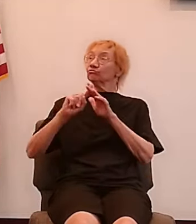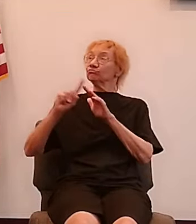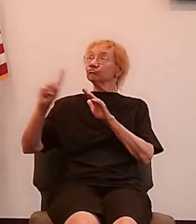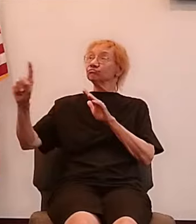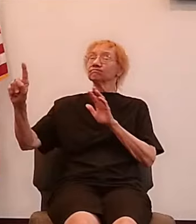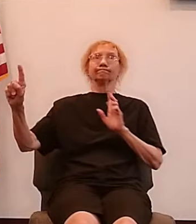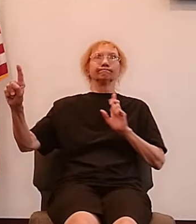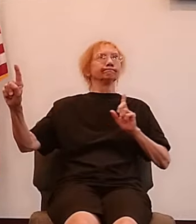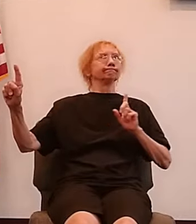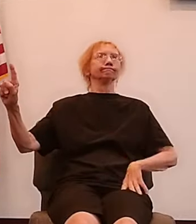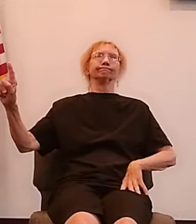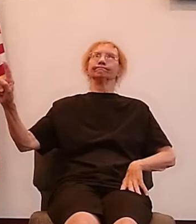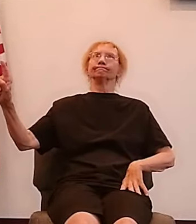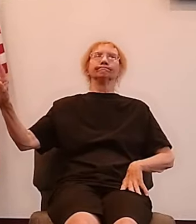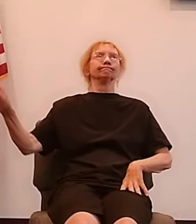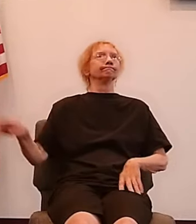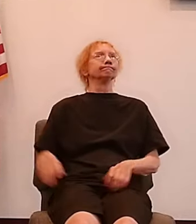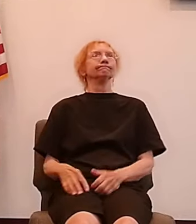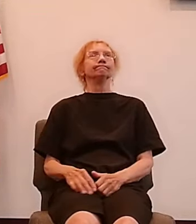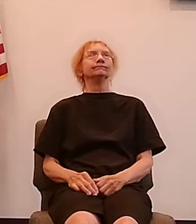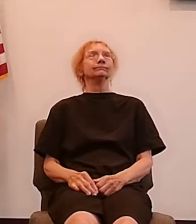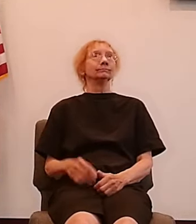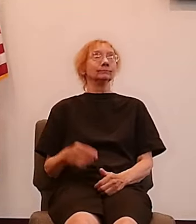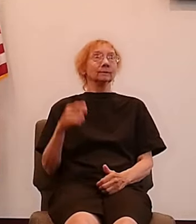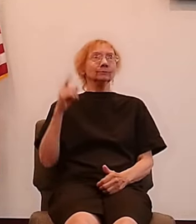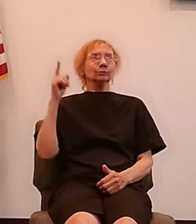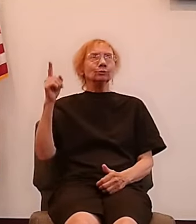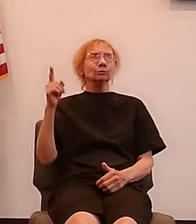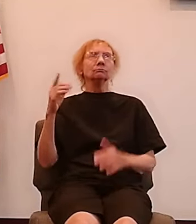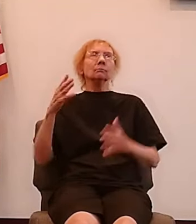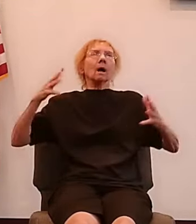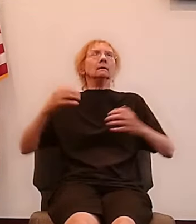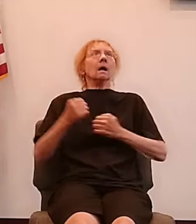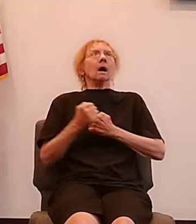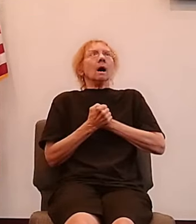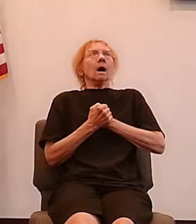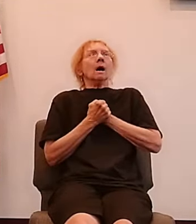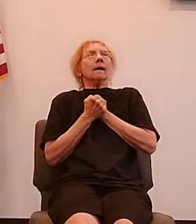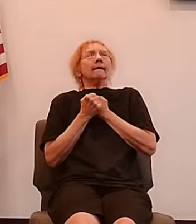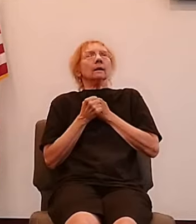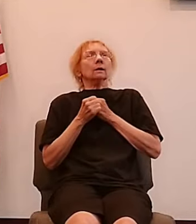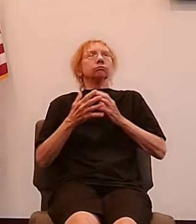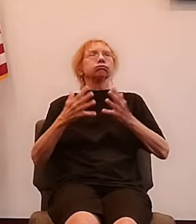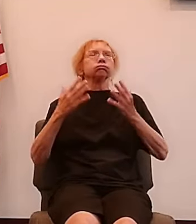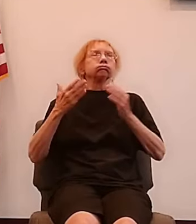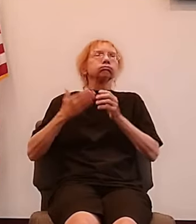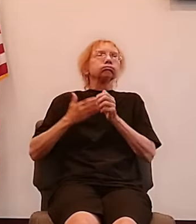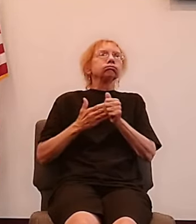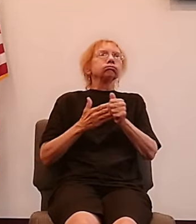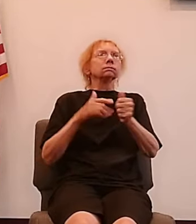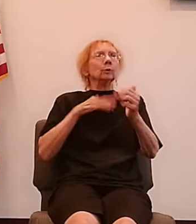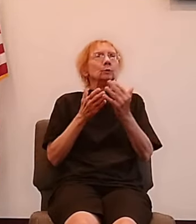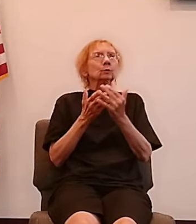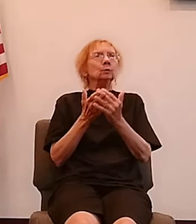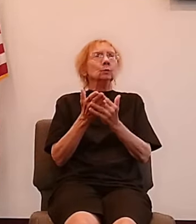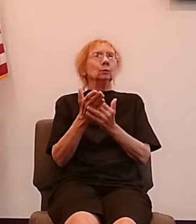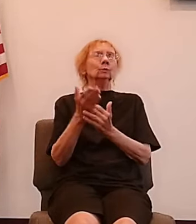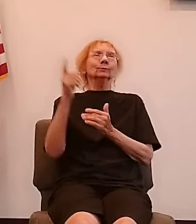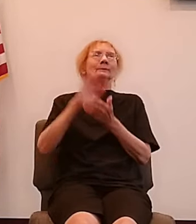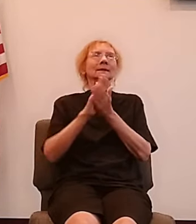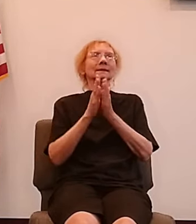out. Your great love will lead me through. You are the peace in my troubled